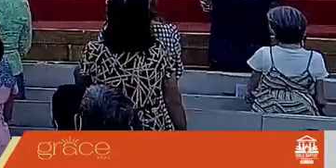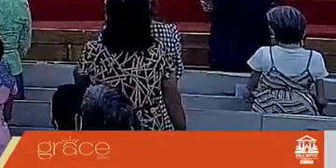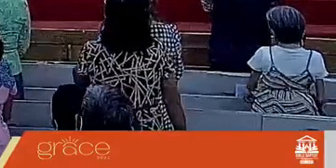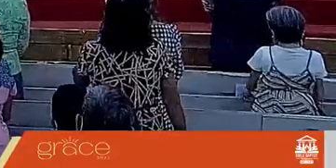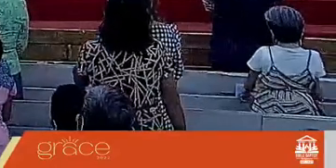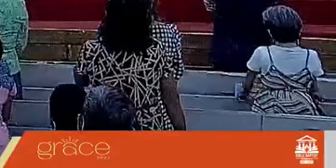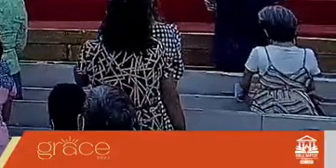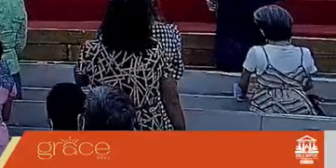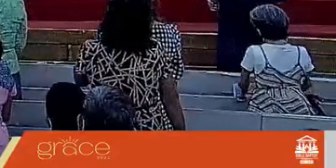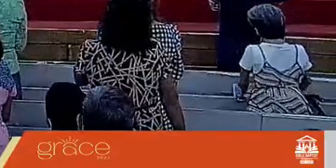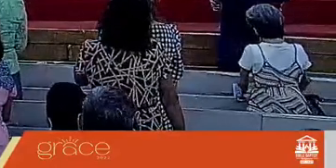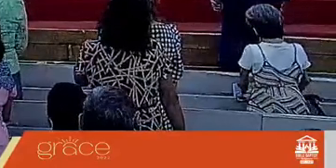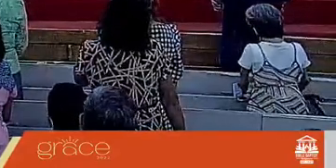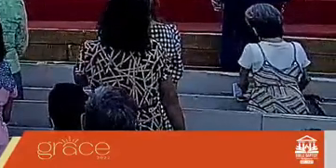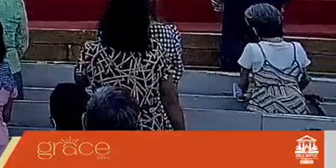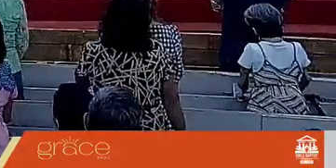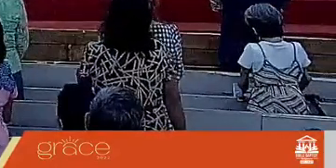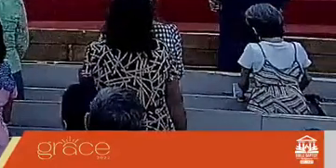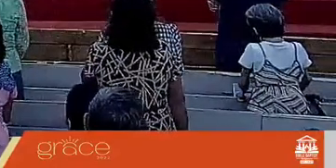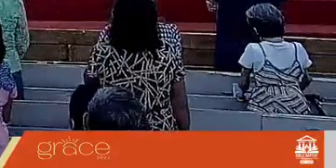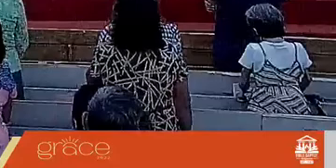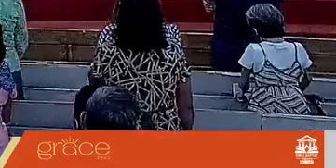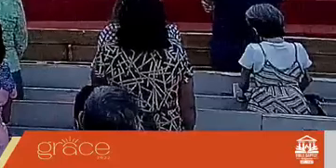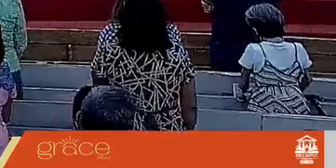to the road we each must